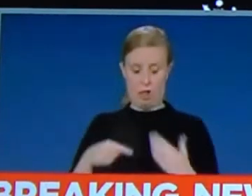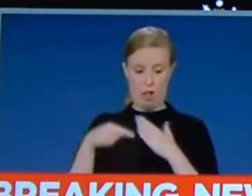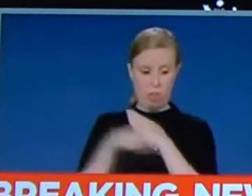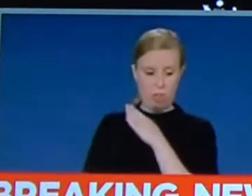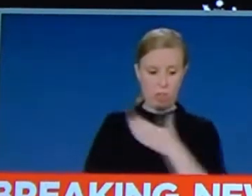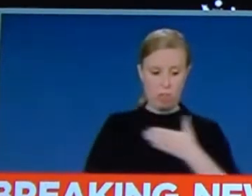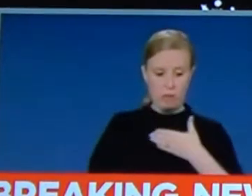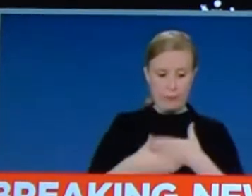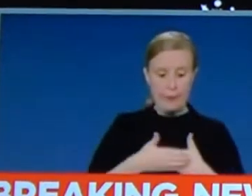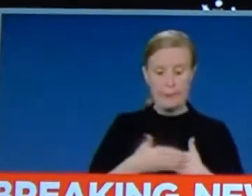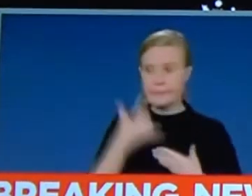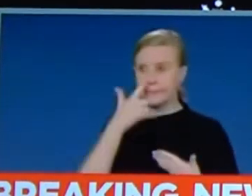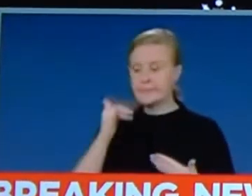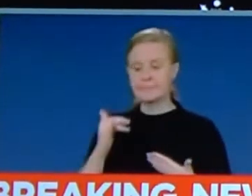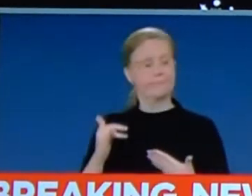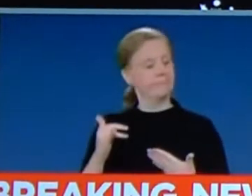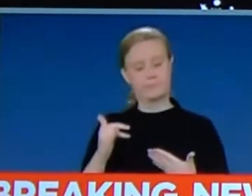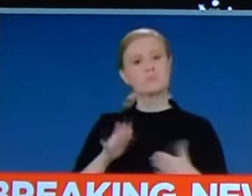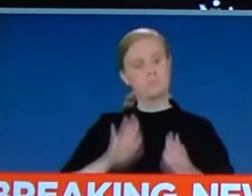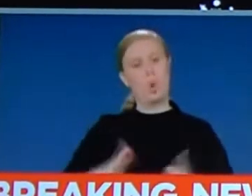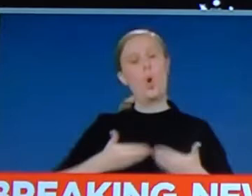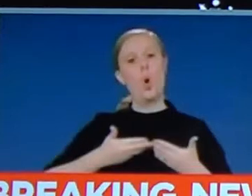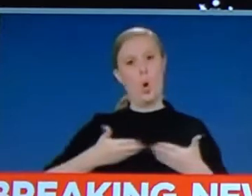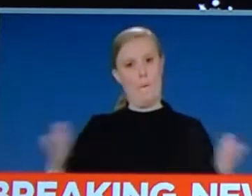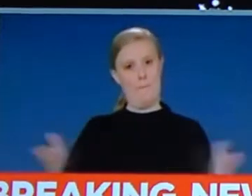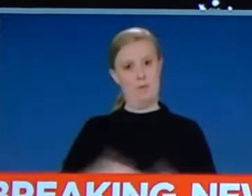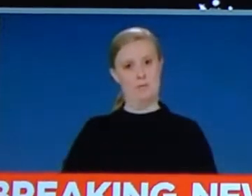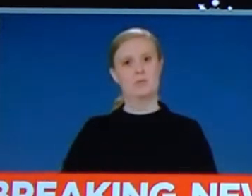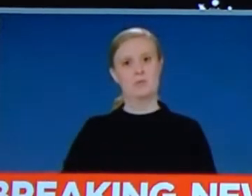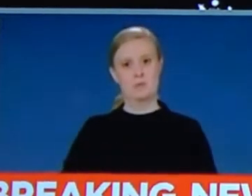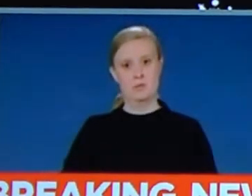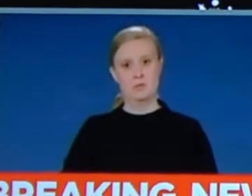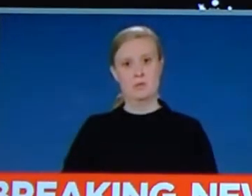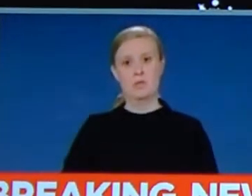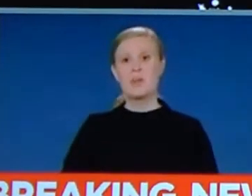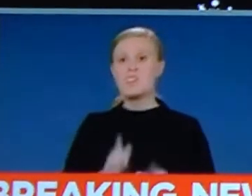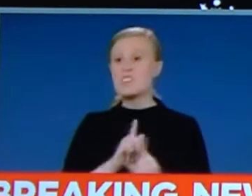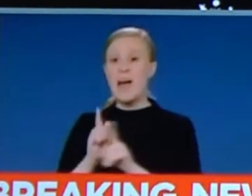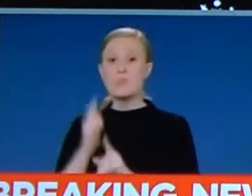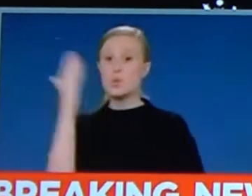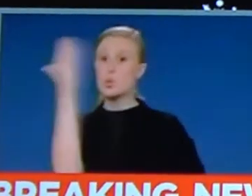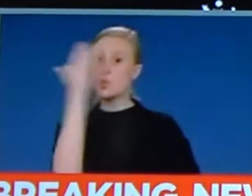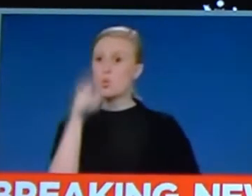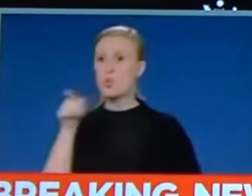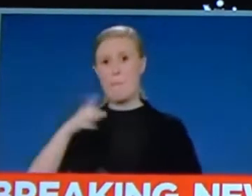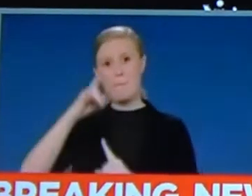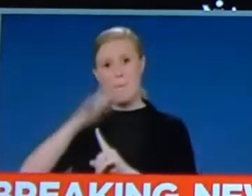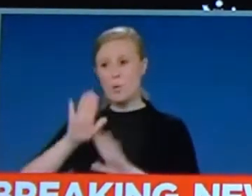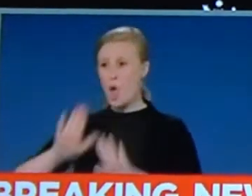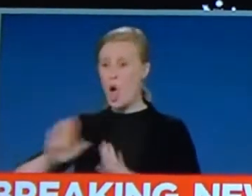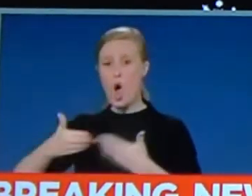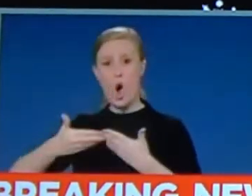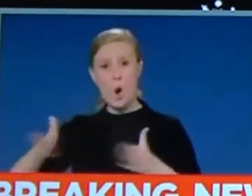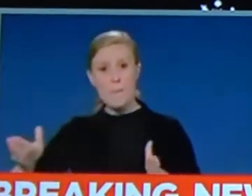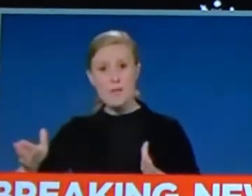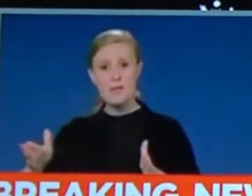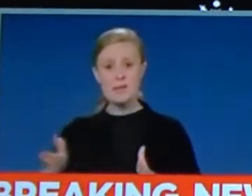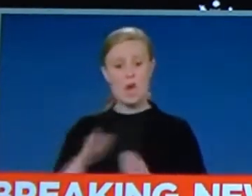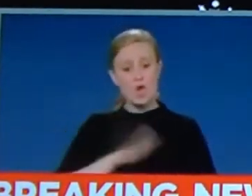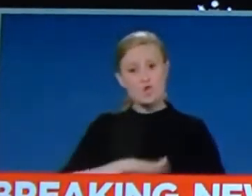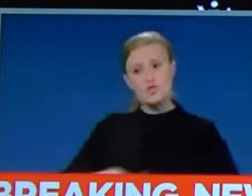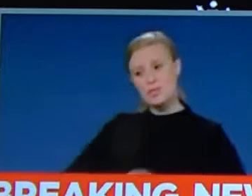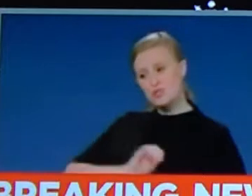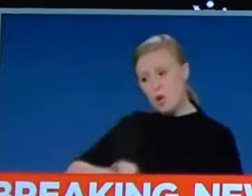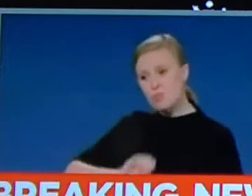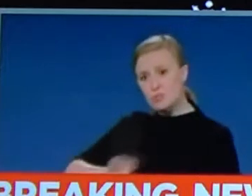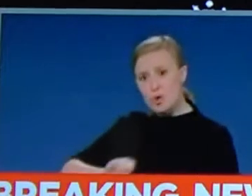each day. Just like it's essential that those schools that are out there, that they can take the children they need to take each day from those same